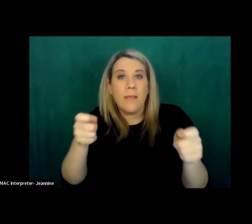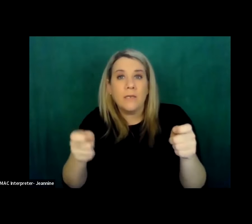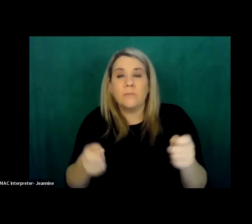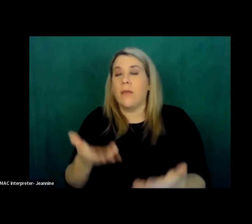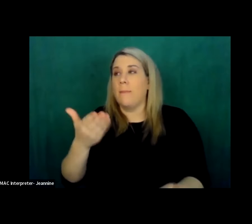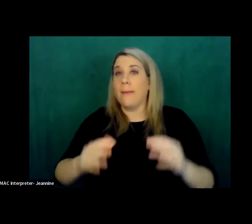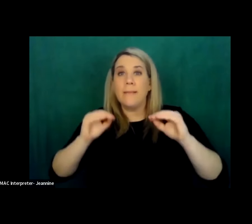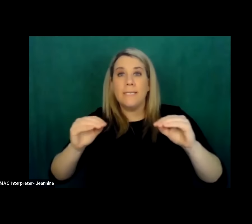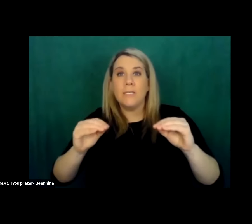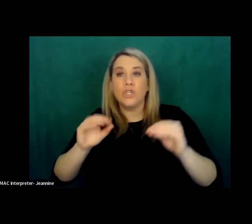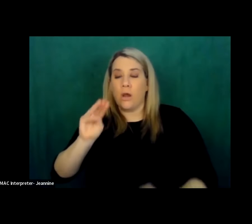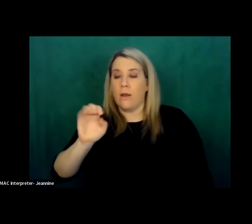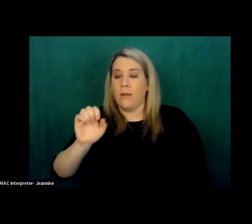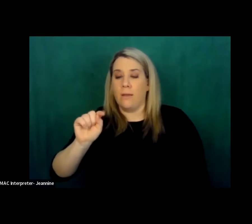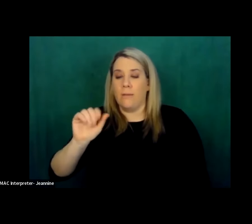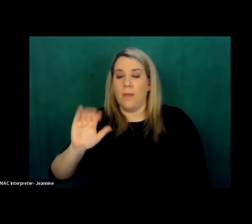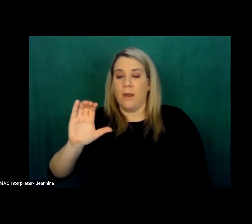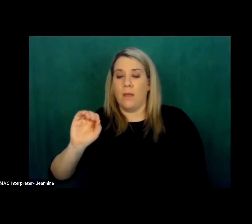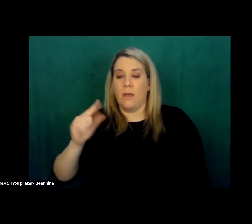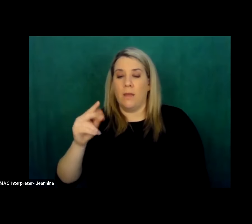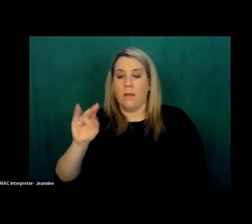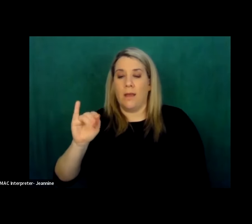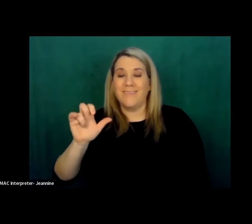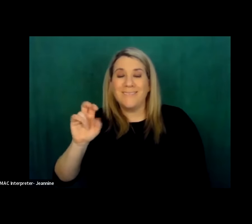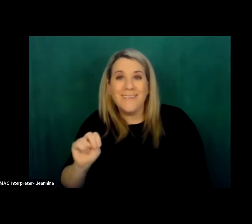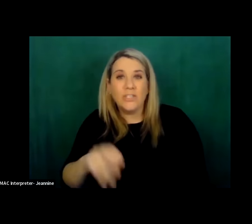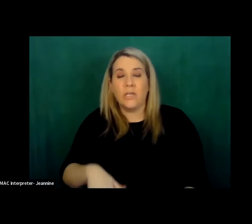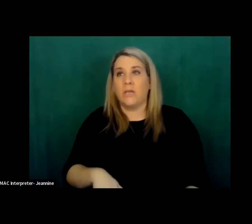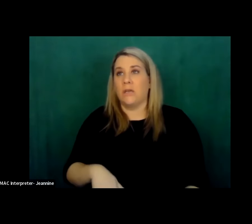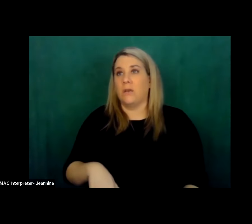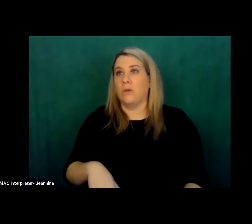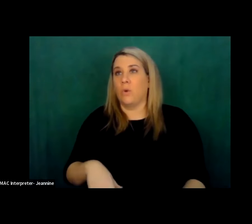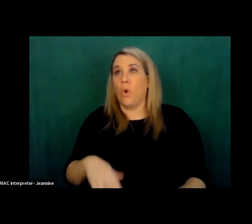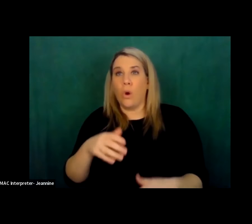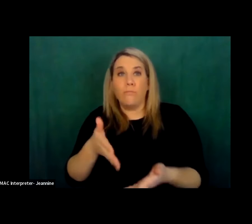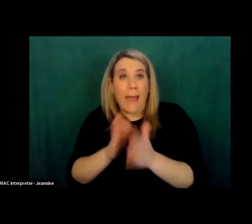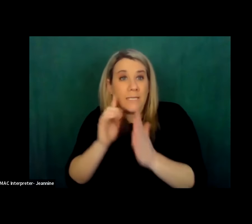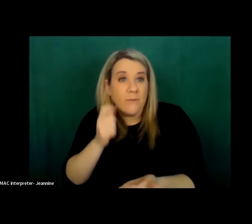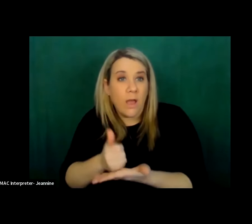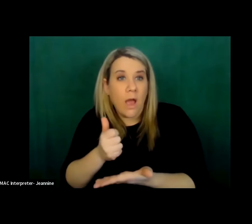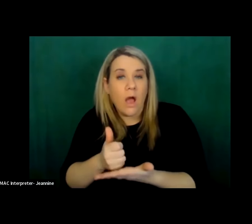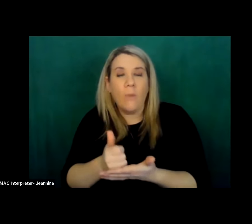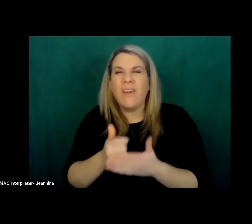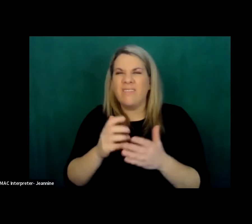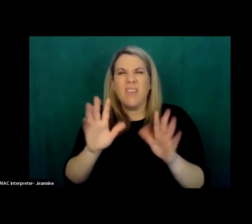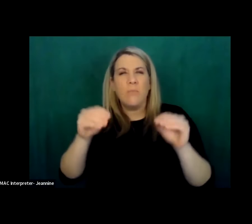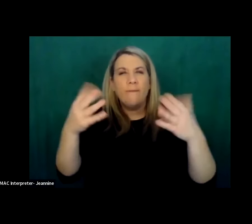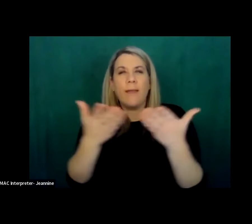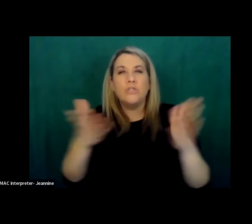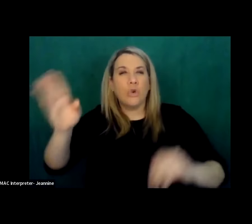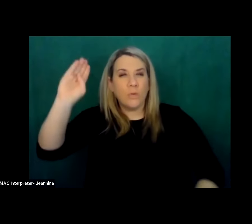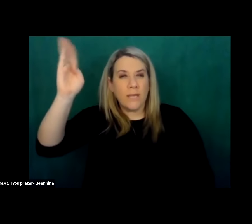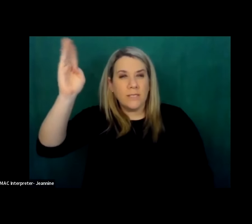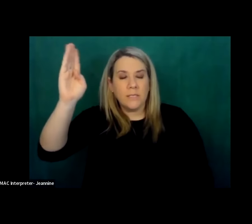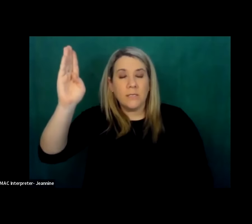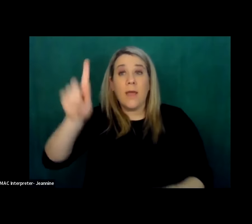on metacognition or motivation or help-seeking strategies. They provide a general lesson, and then the student is in